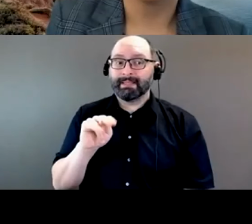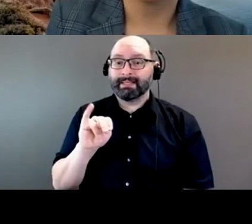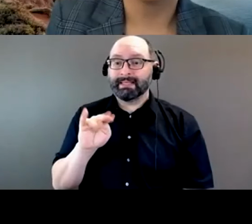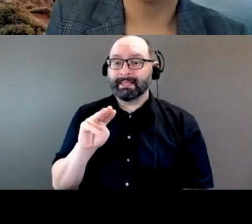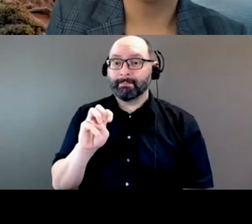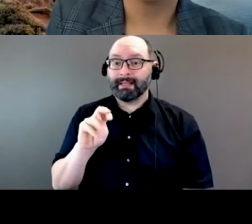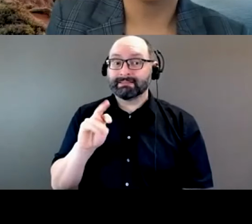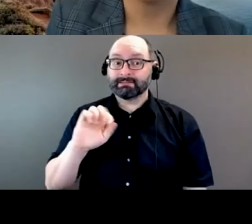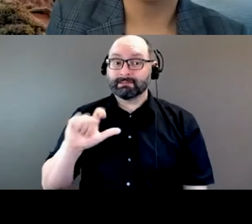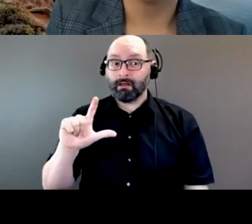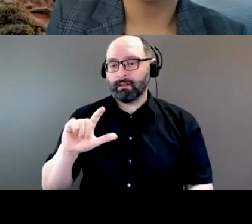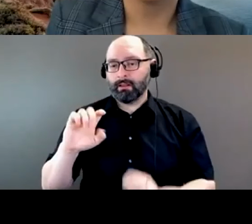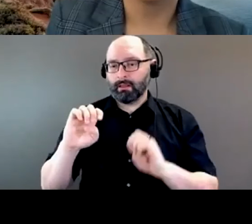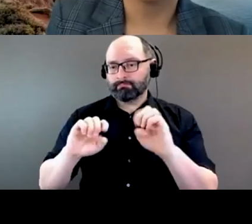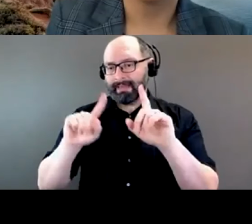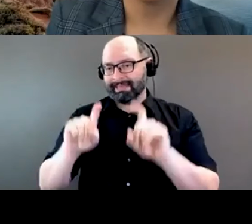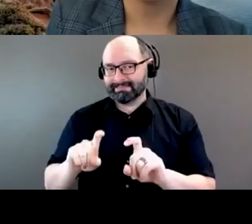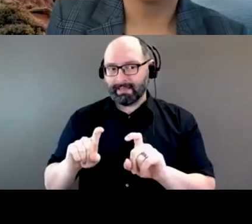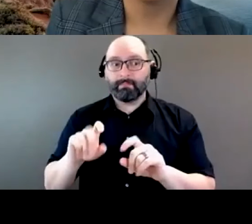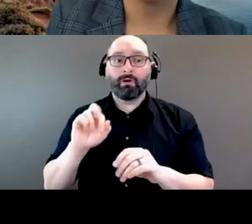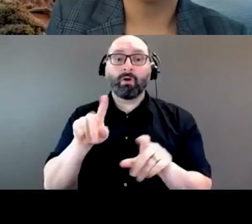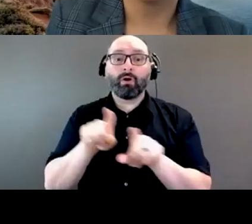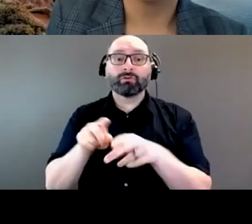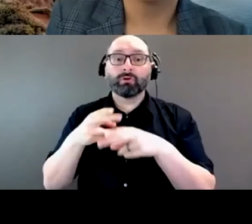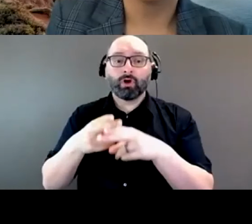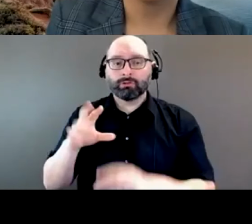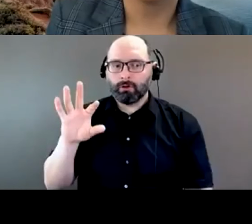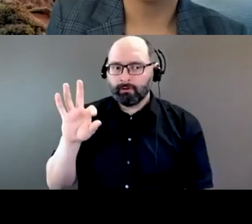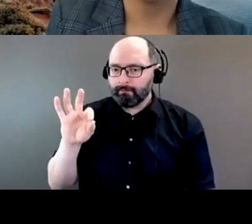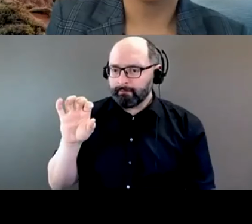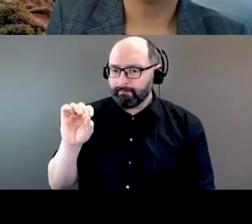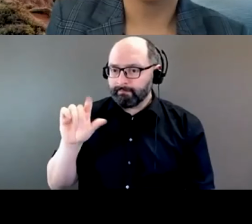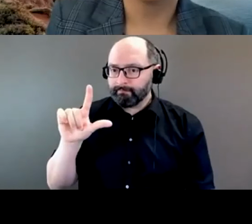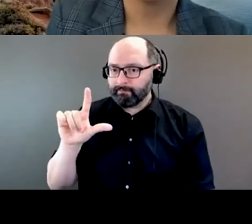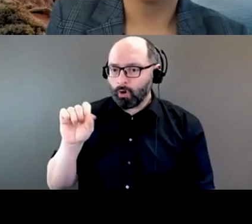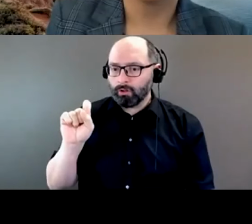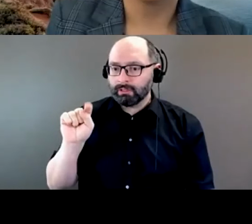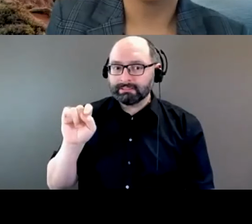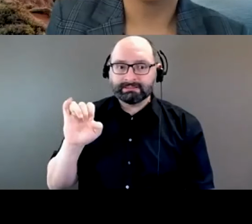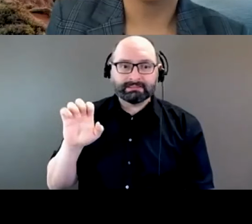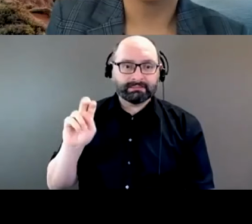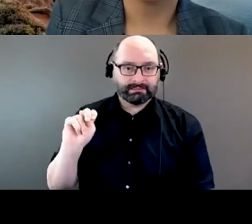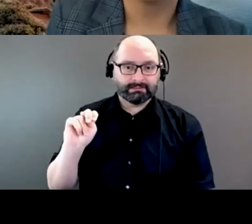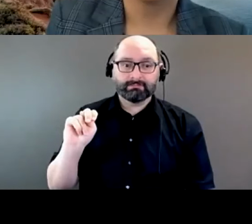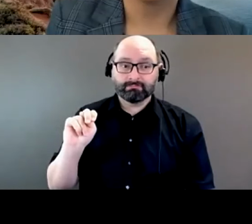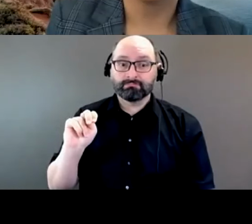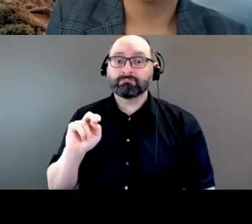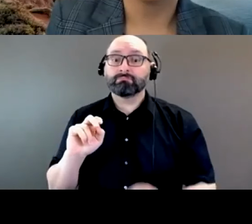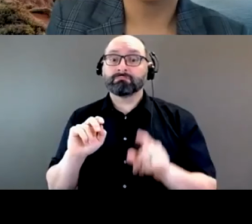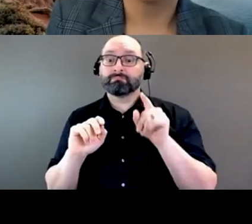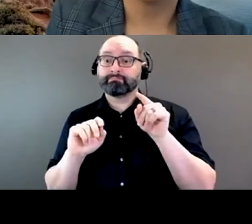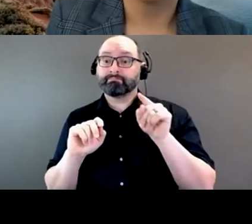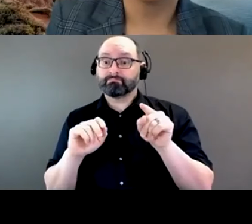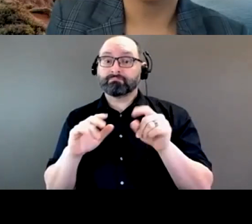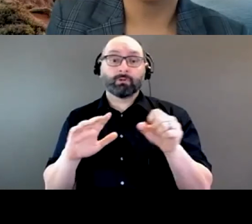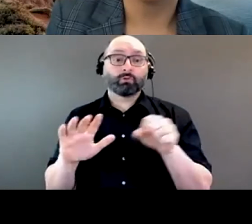And it or also called Folstein. And with these, this has a total